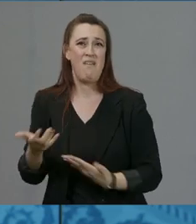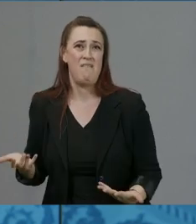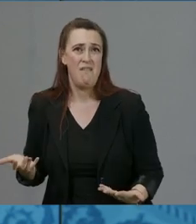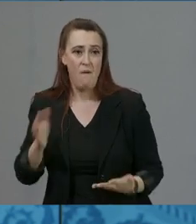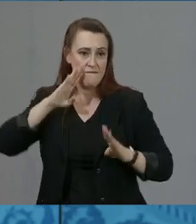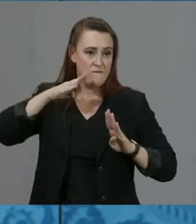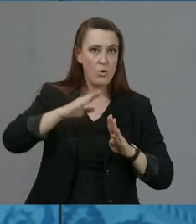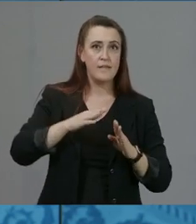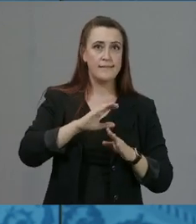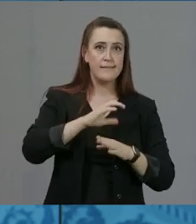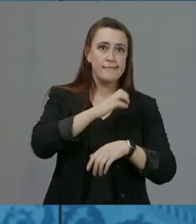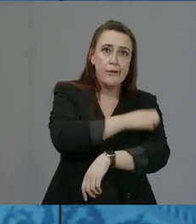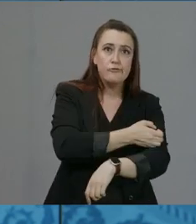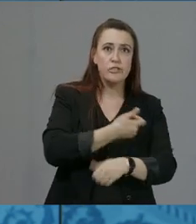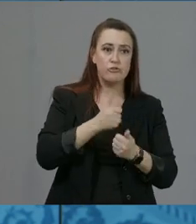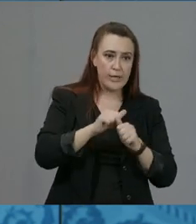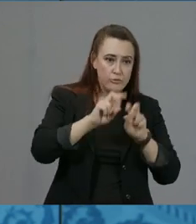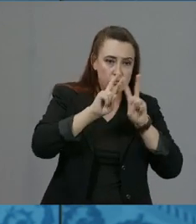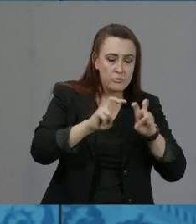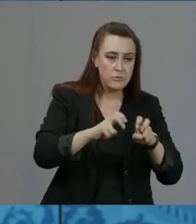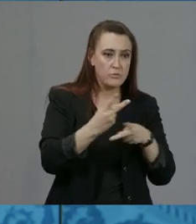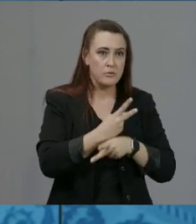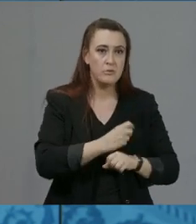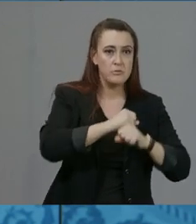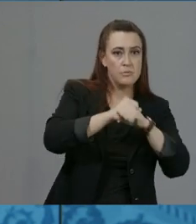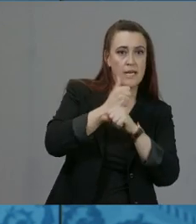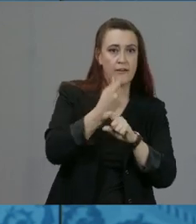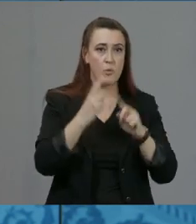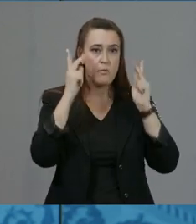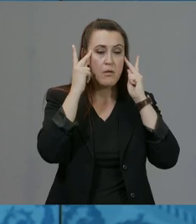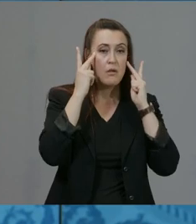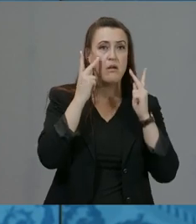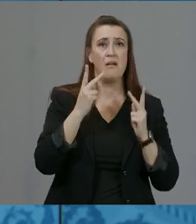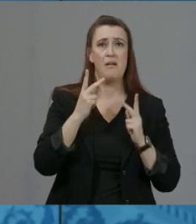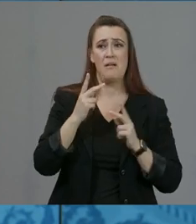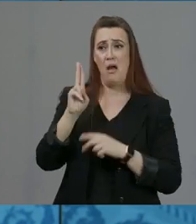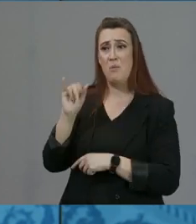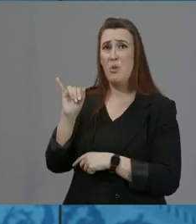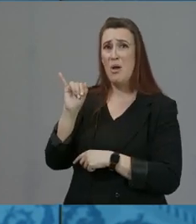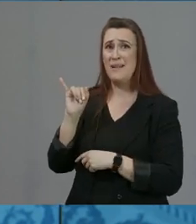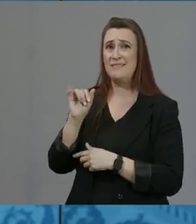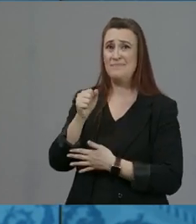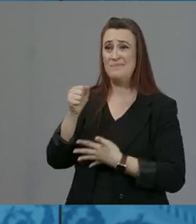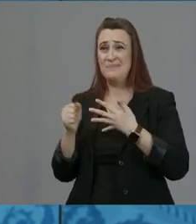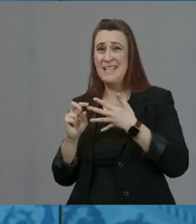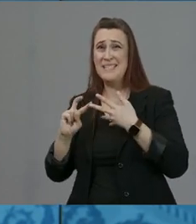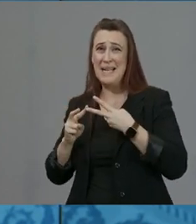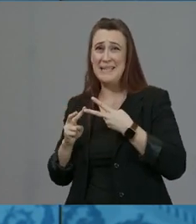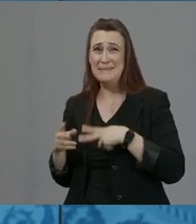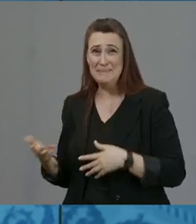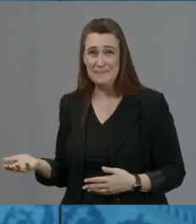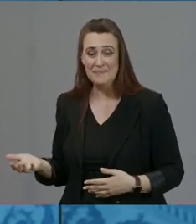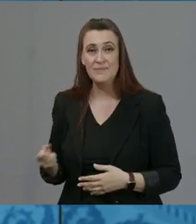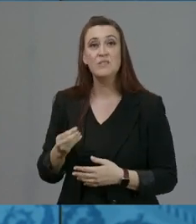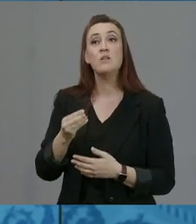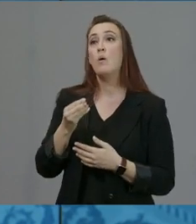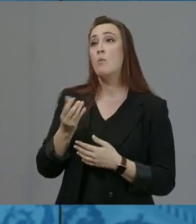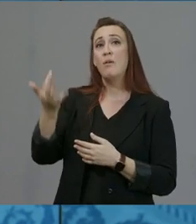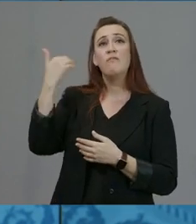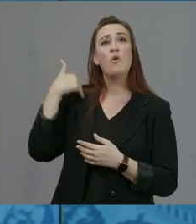number had remained steady. A few thousands would fall off the rolls every week. A few thousand would join. We've gone